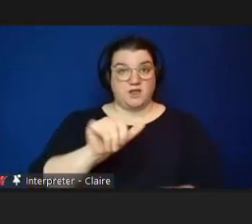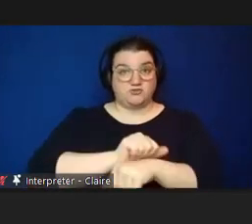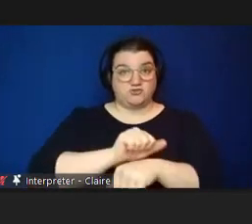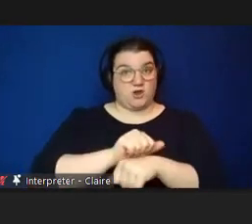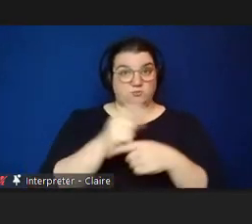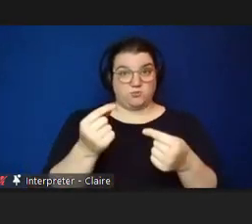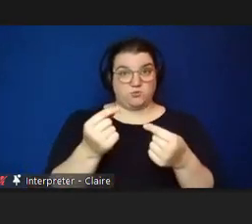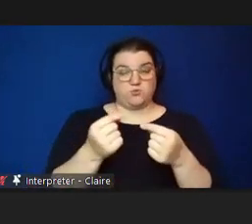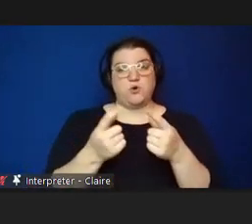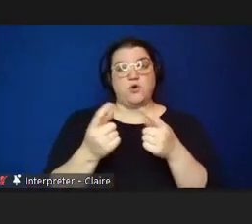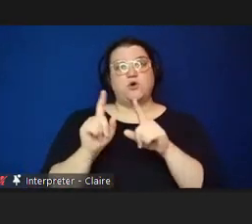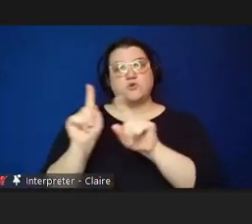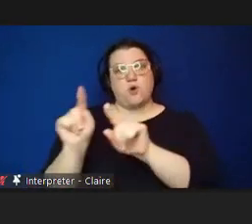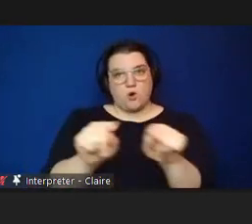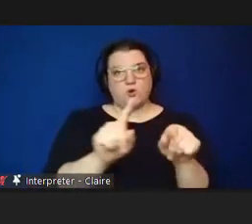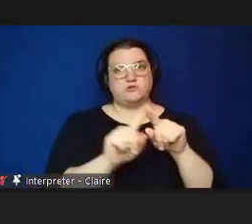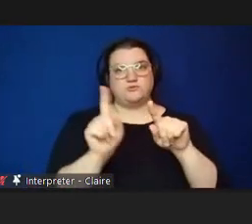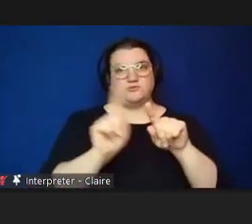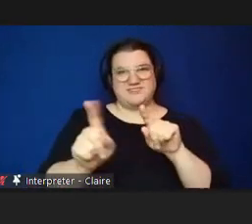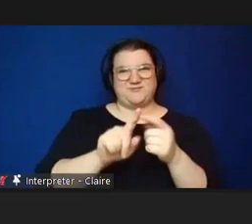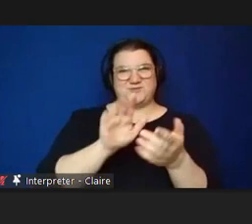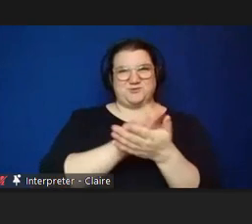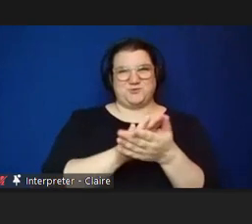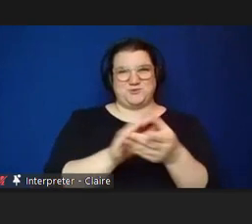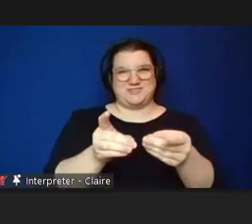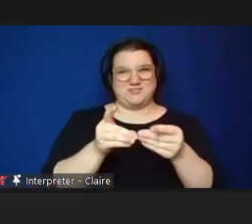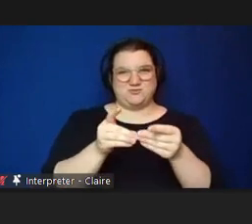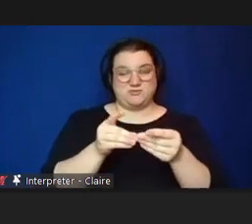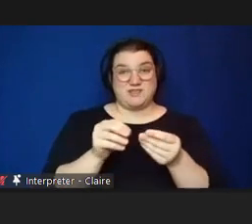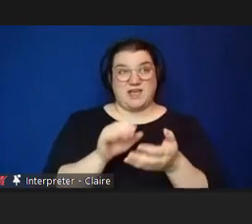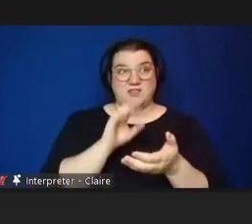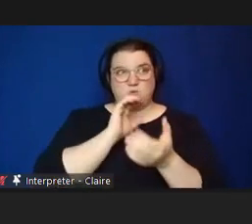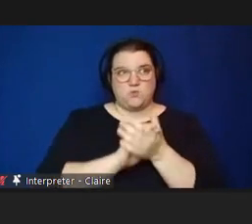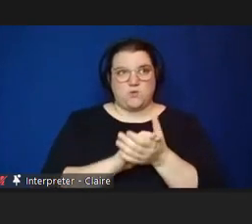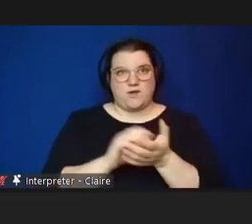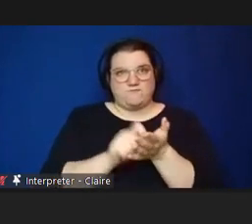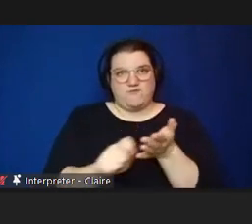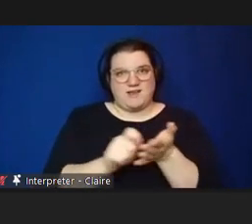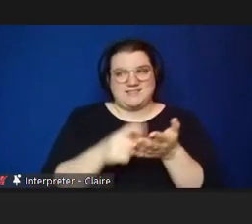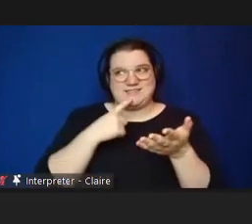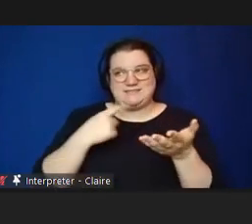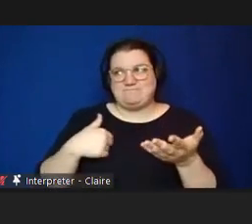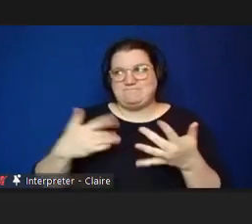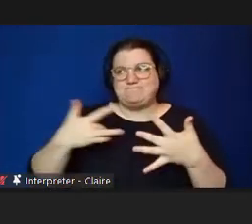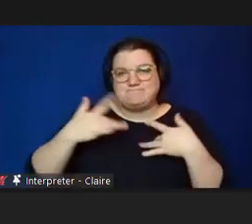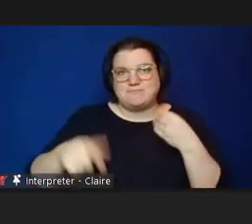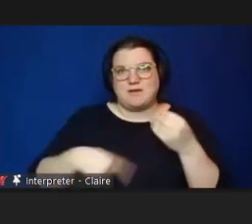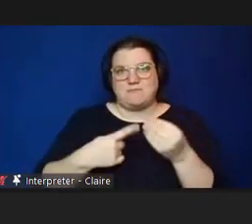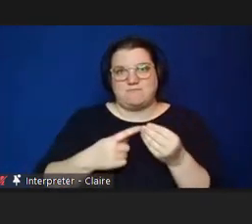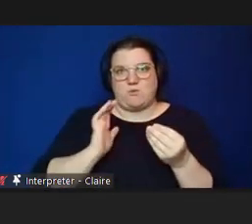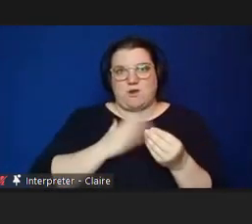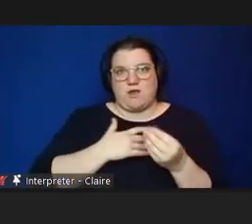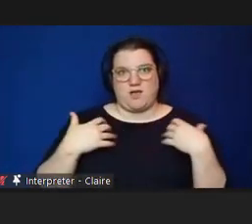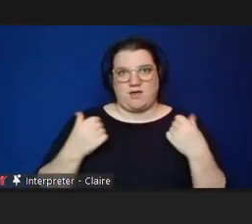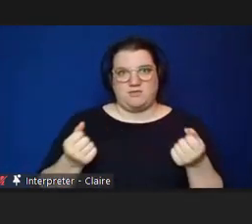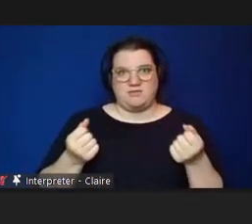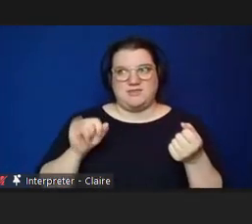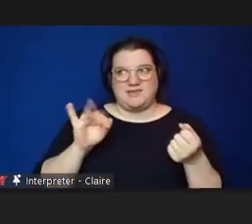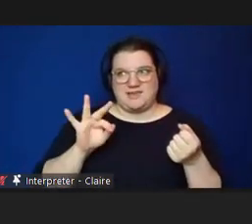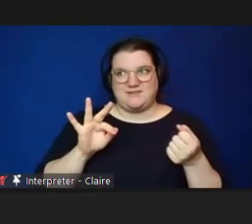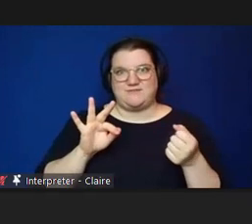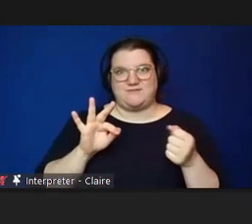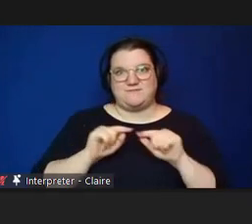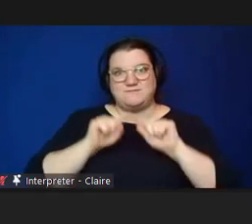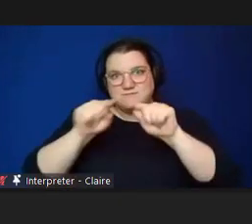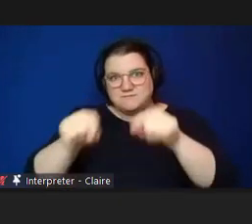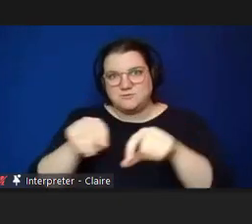to different school districts, and the wife was writing in that she was very worried about their health if it and when it returned to